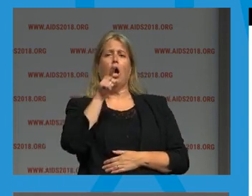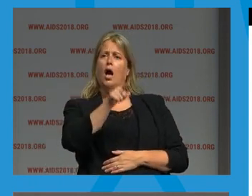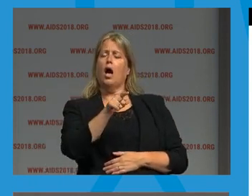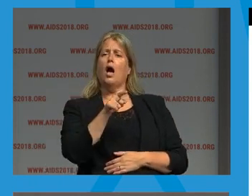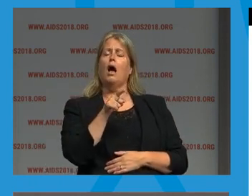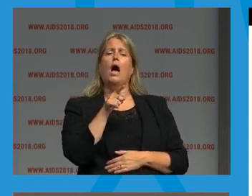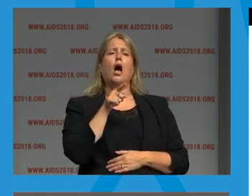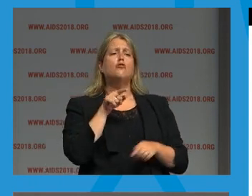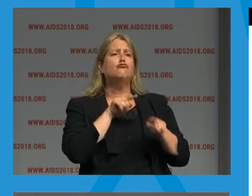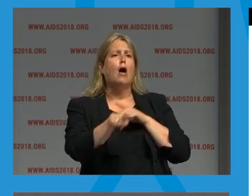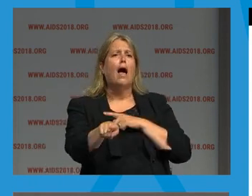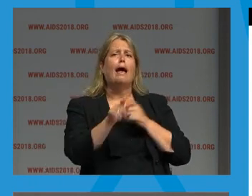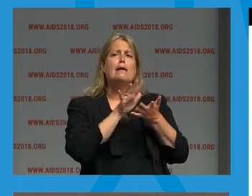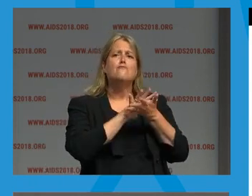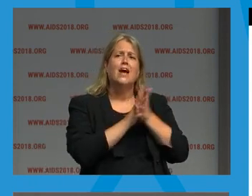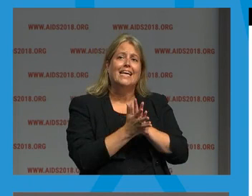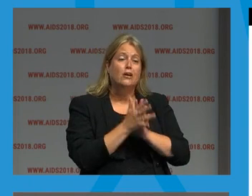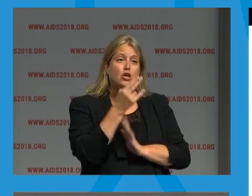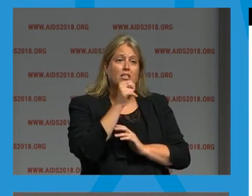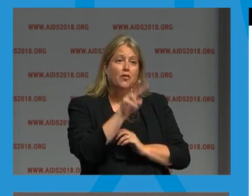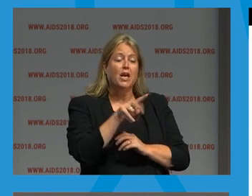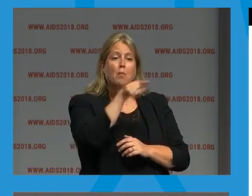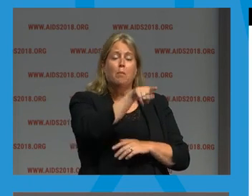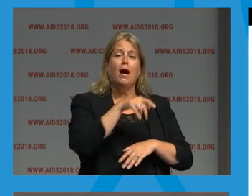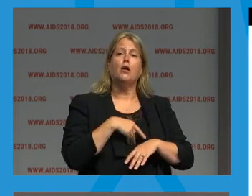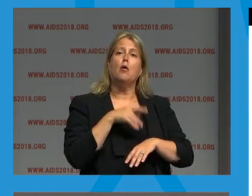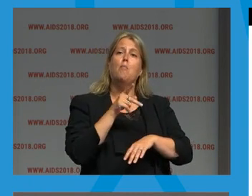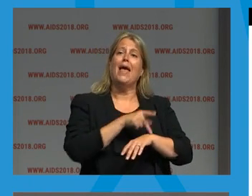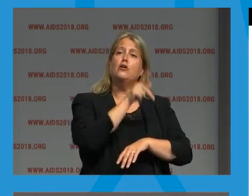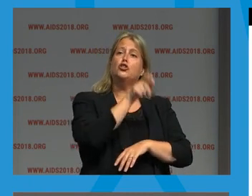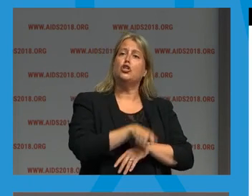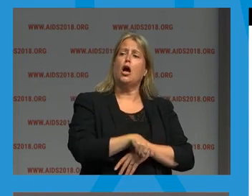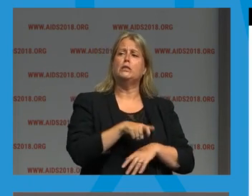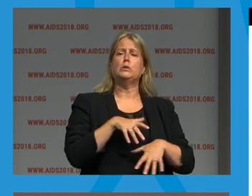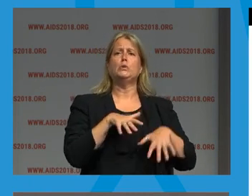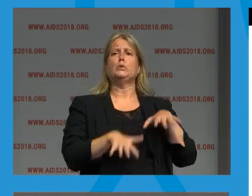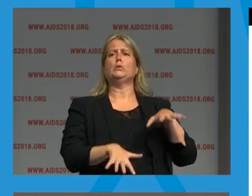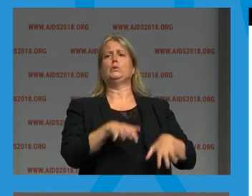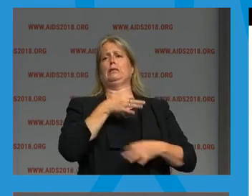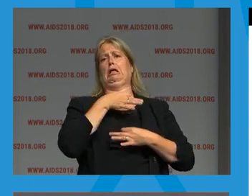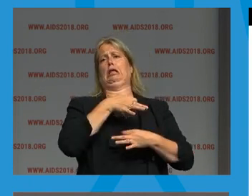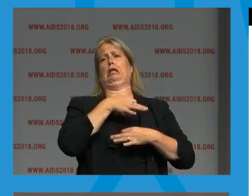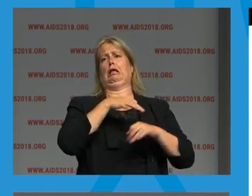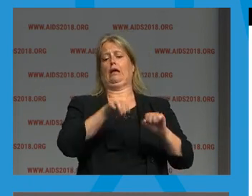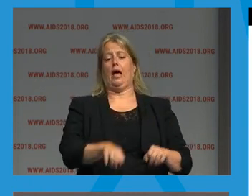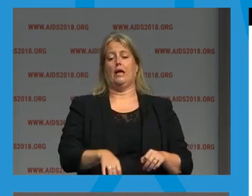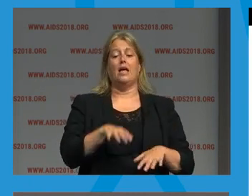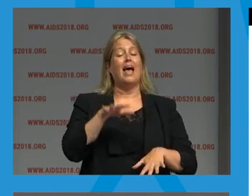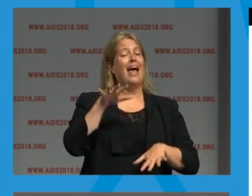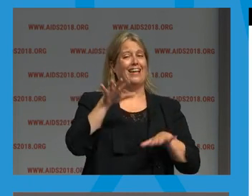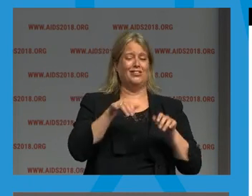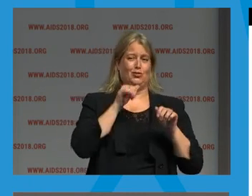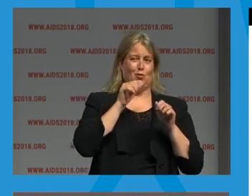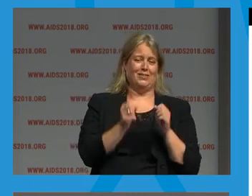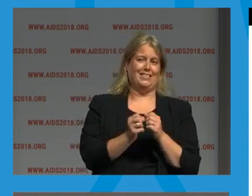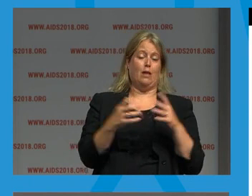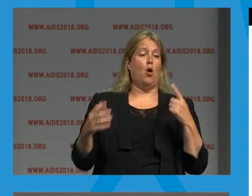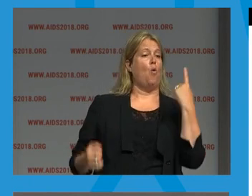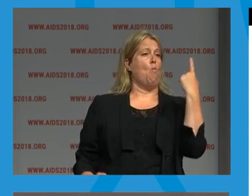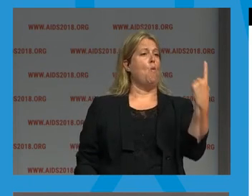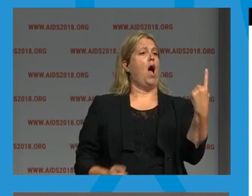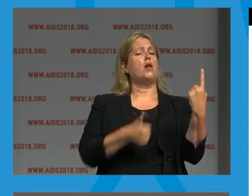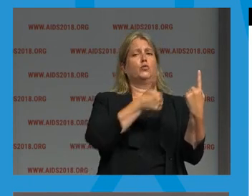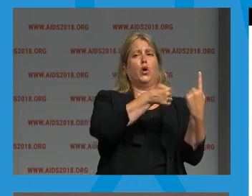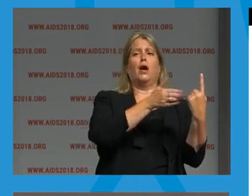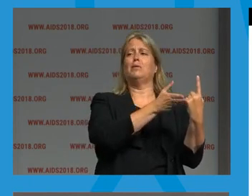be risky to the patient, sometimes non-scalable, in fact, probably non-scalable, and very often